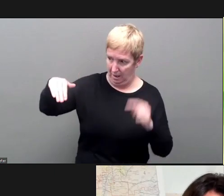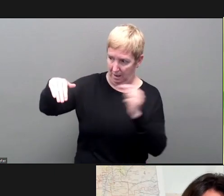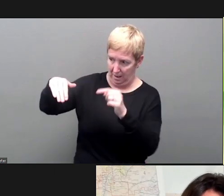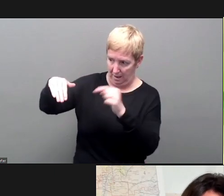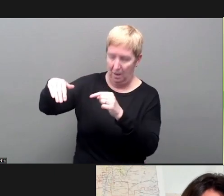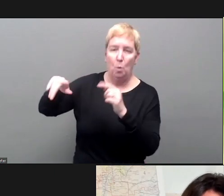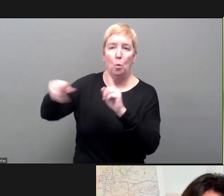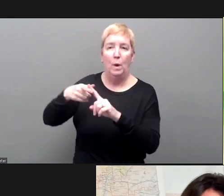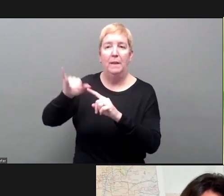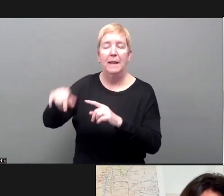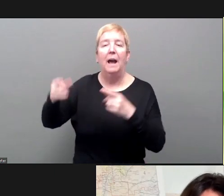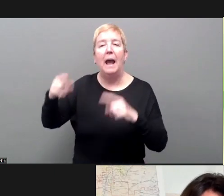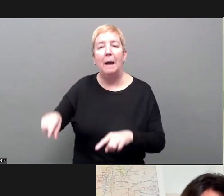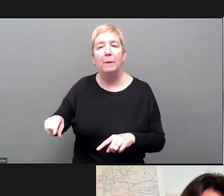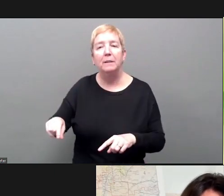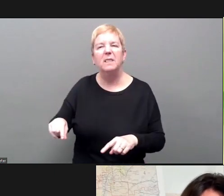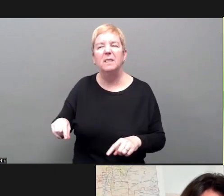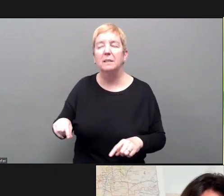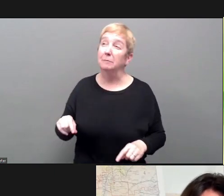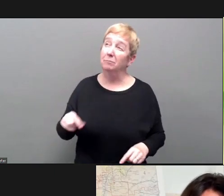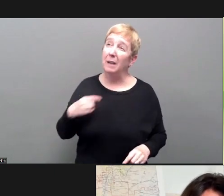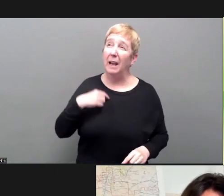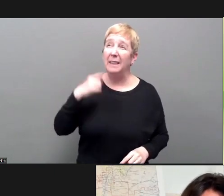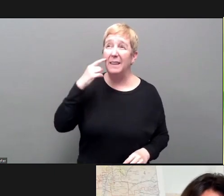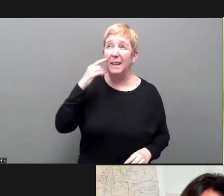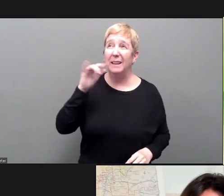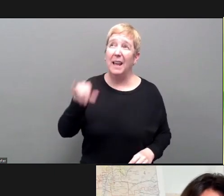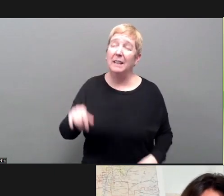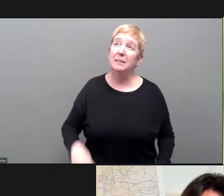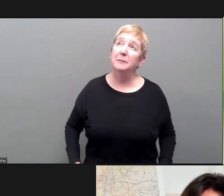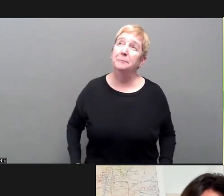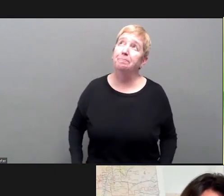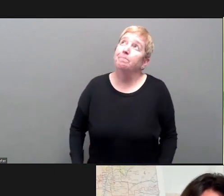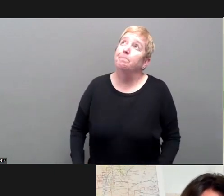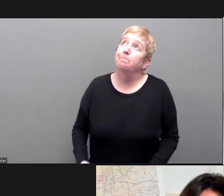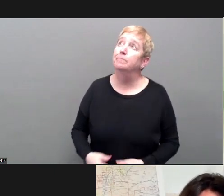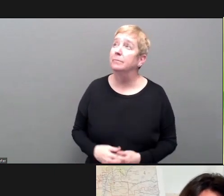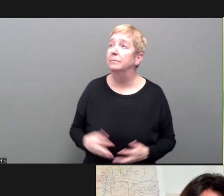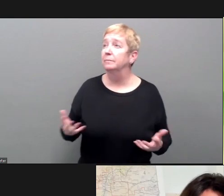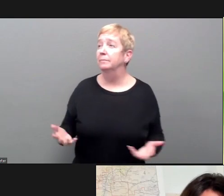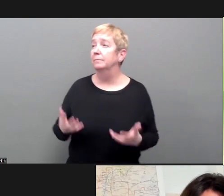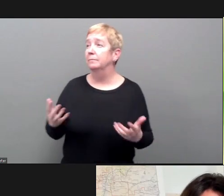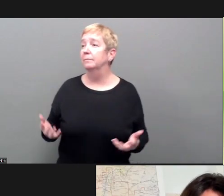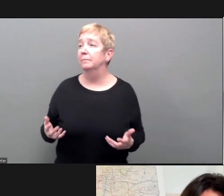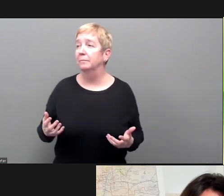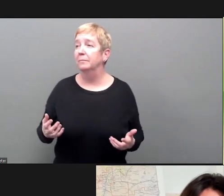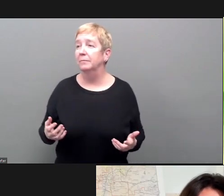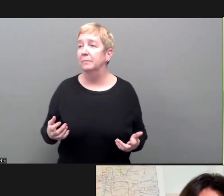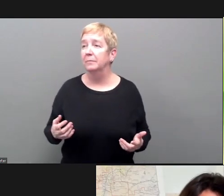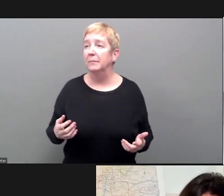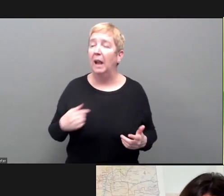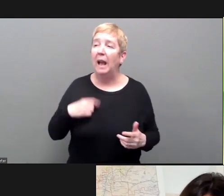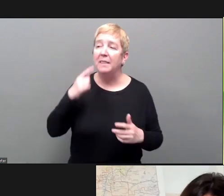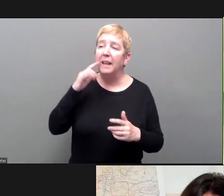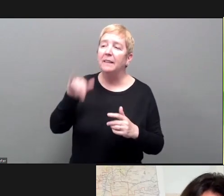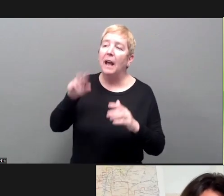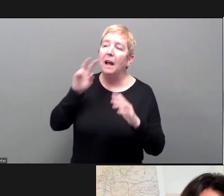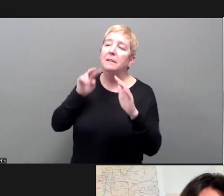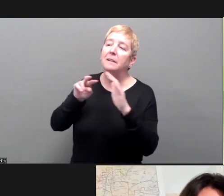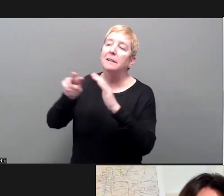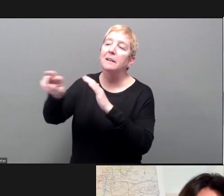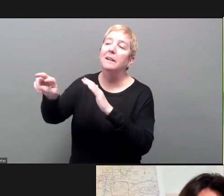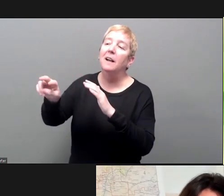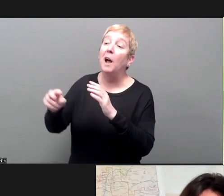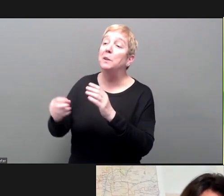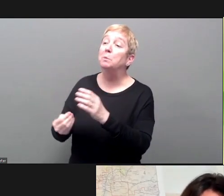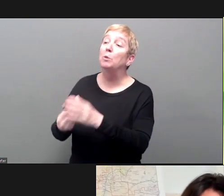happens, is, I hope, going to be sort of a, if you will, a harbinger of spring,